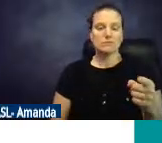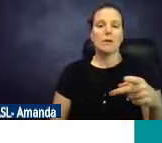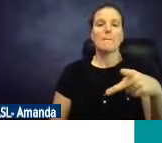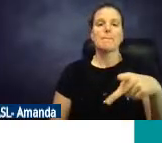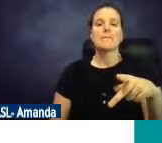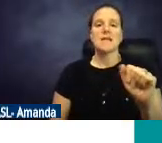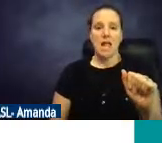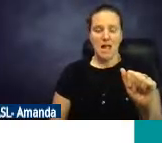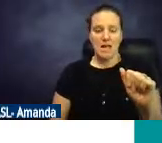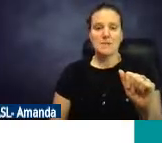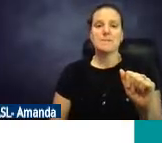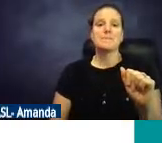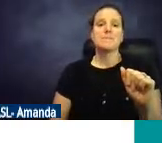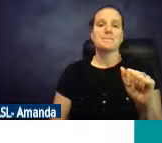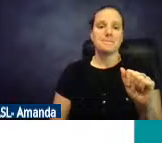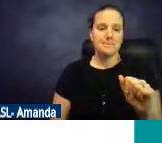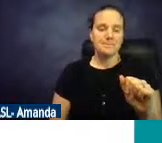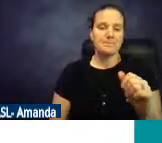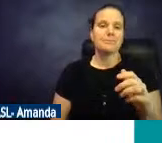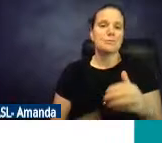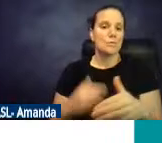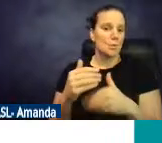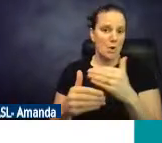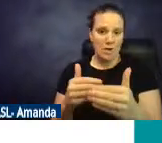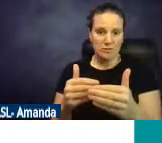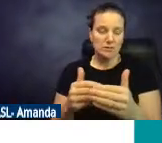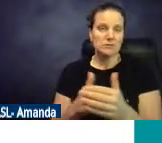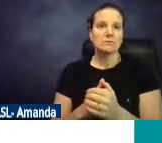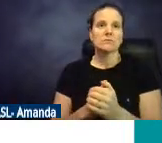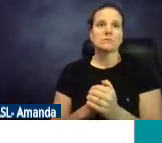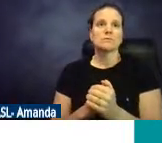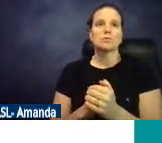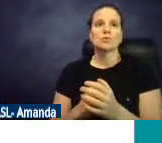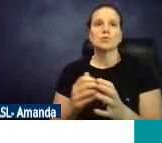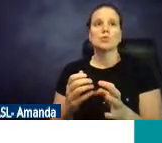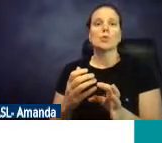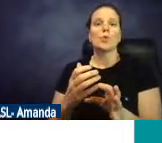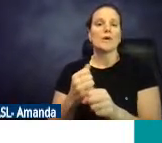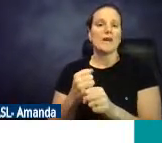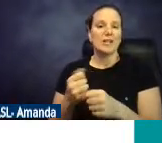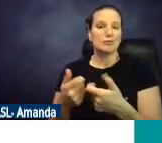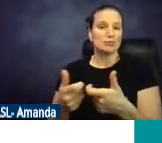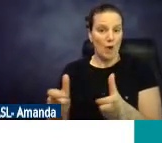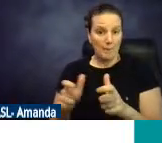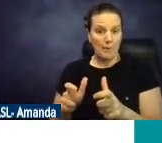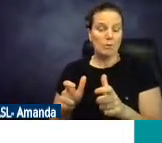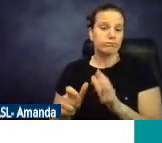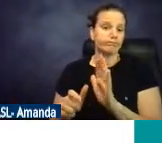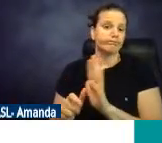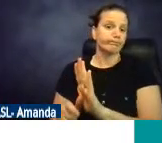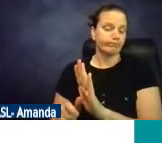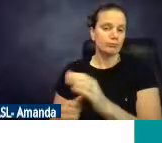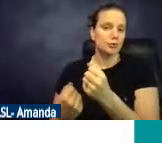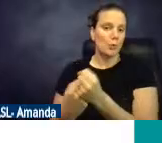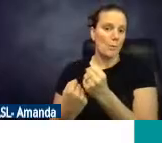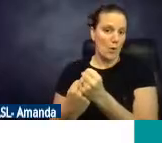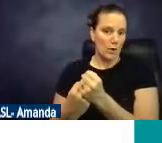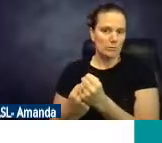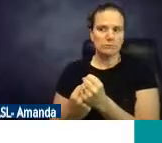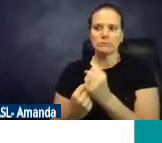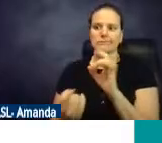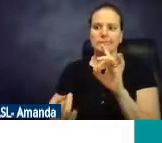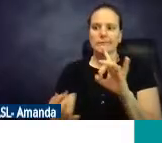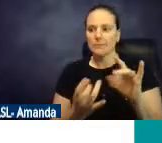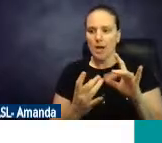the PA process to get tribal support and input on how